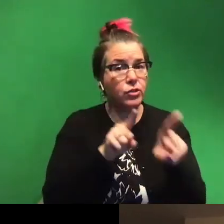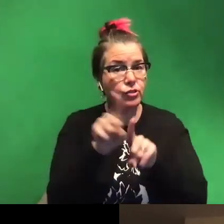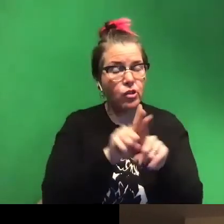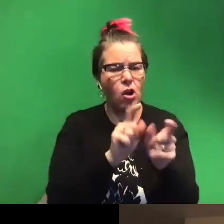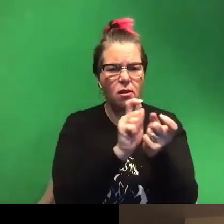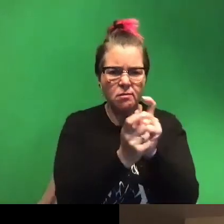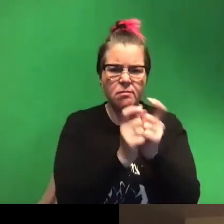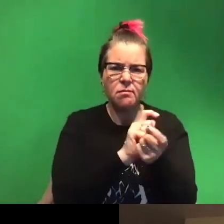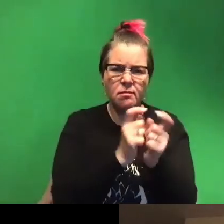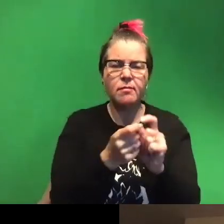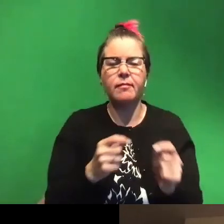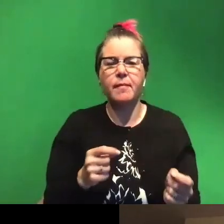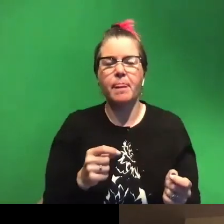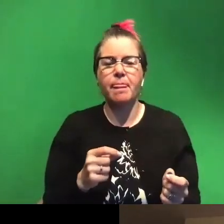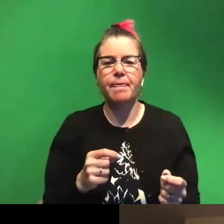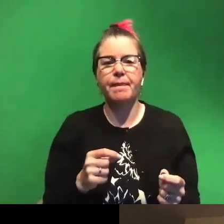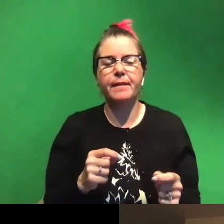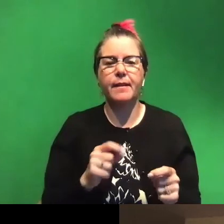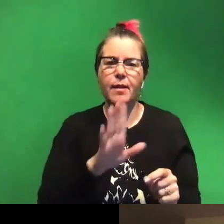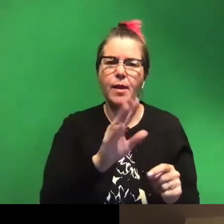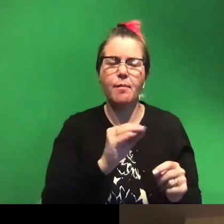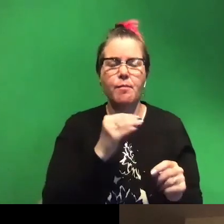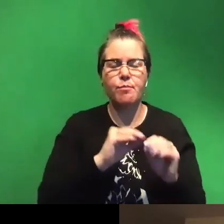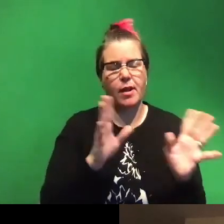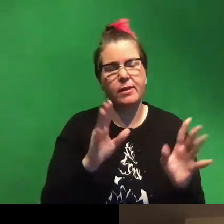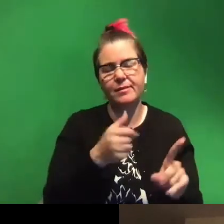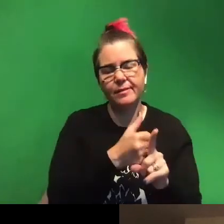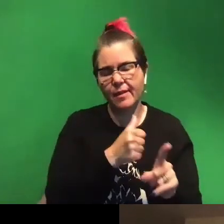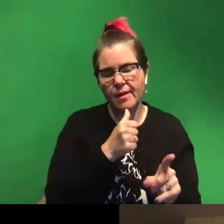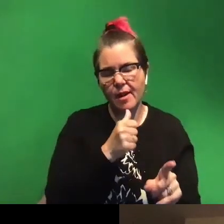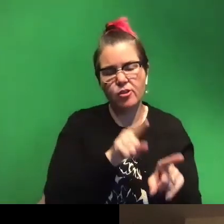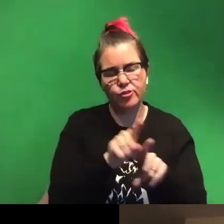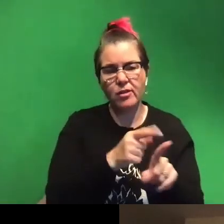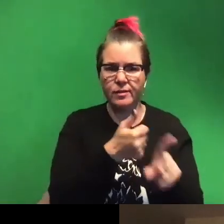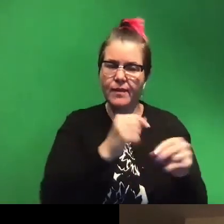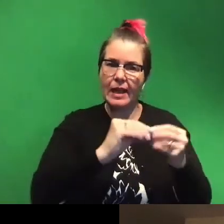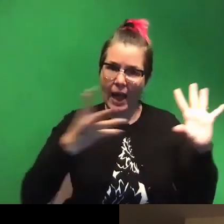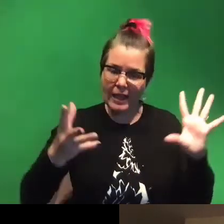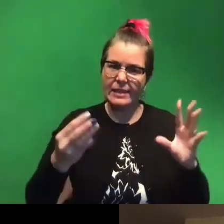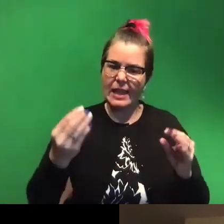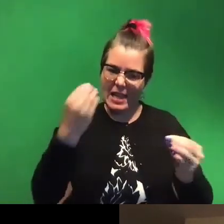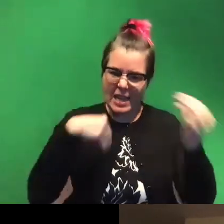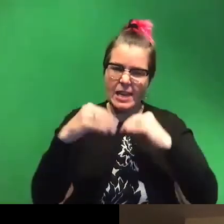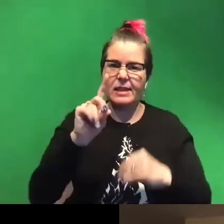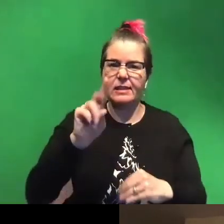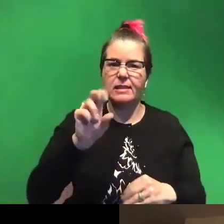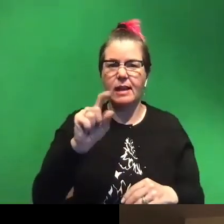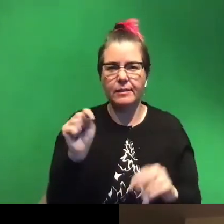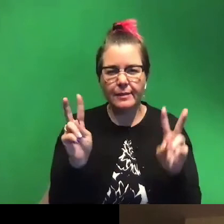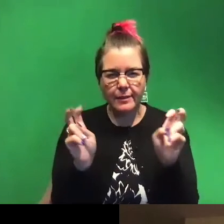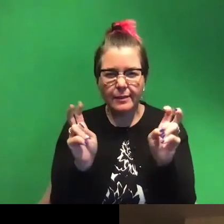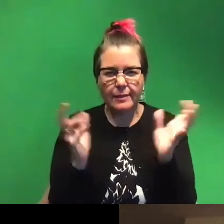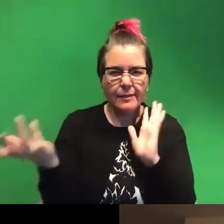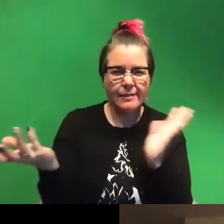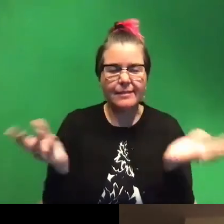changing, the brightness, and it was not. It was actually a galaxy eating dust, which is,